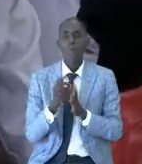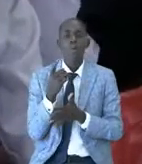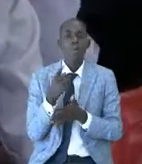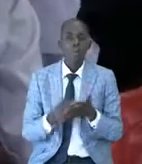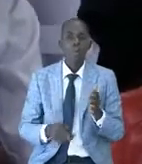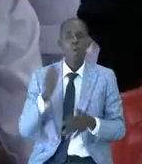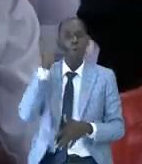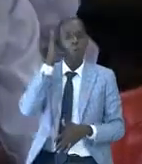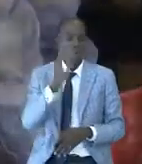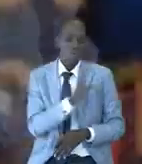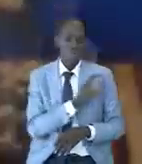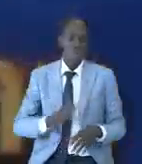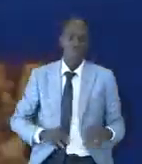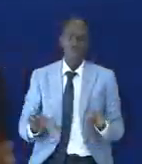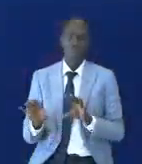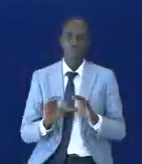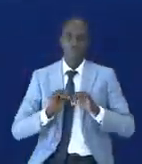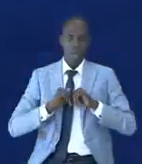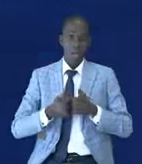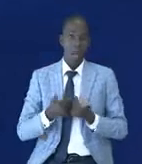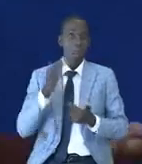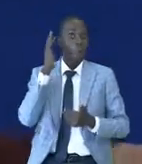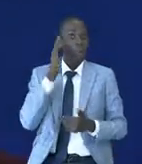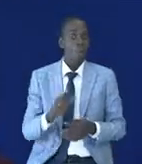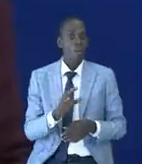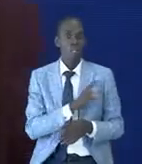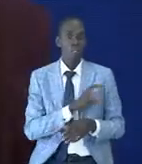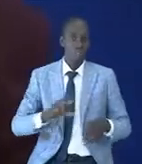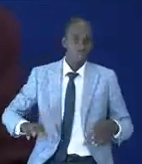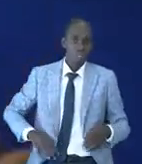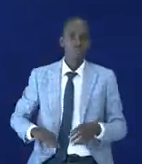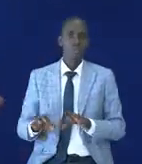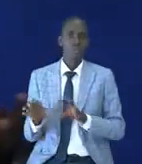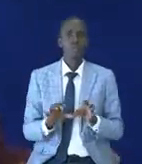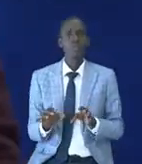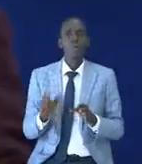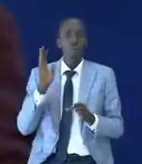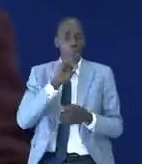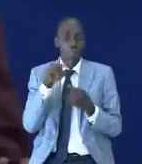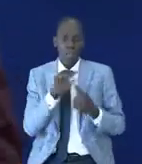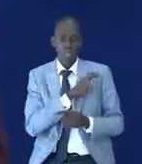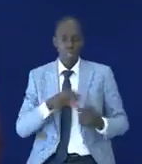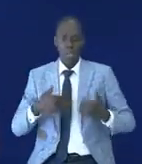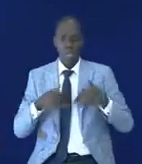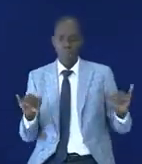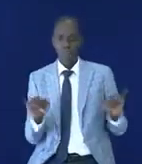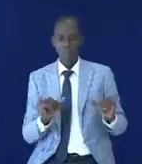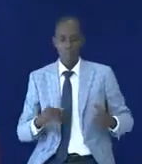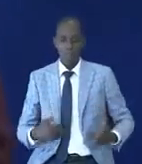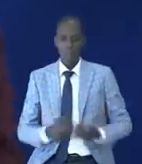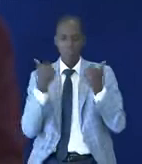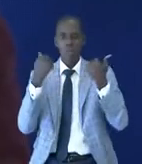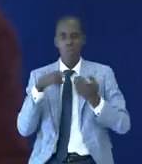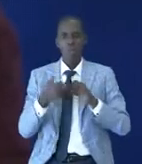Christ do? How will Christ talk? If Christ had this challenge, will he give up? Or will he